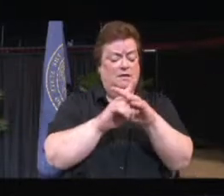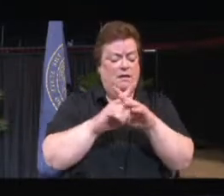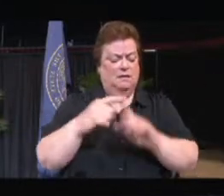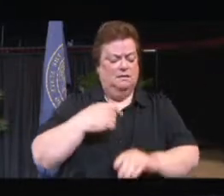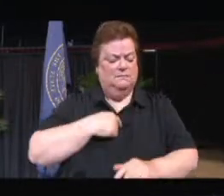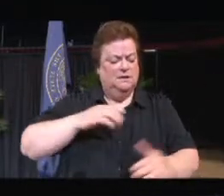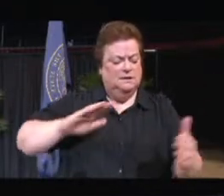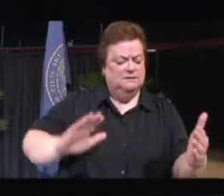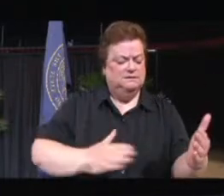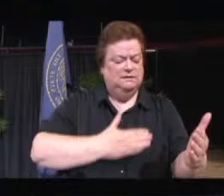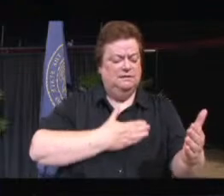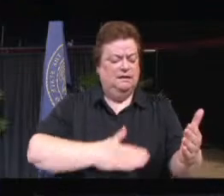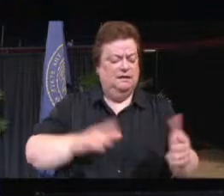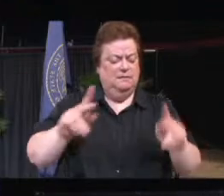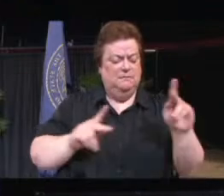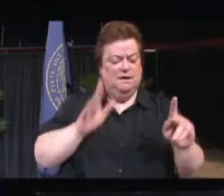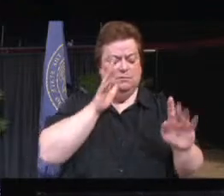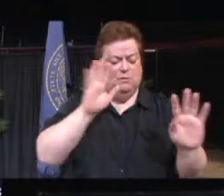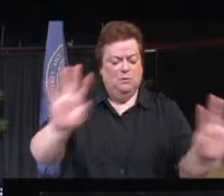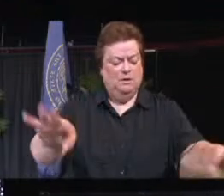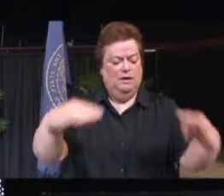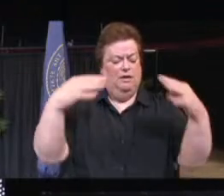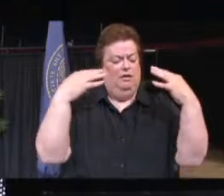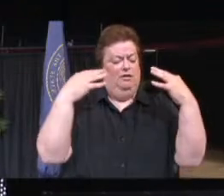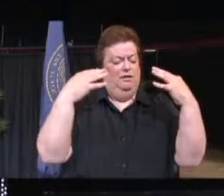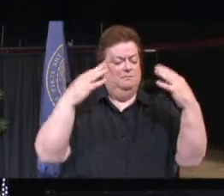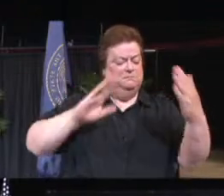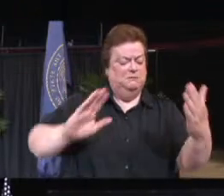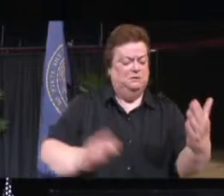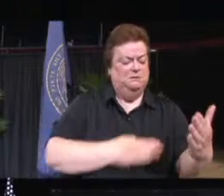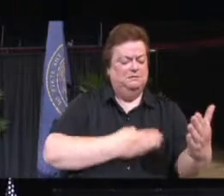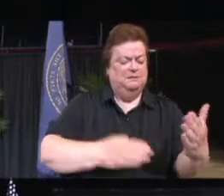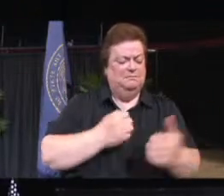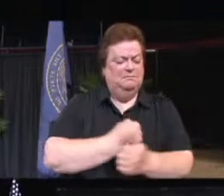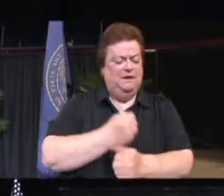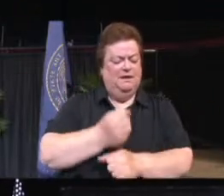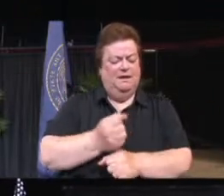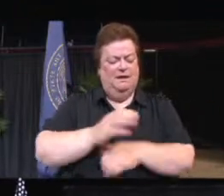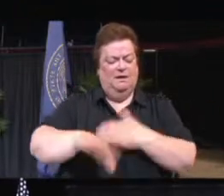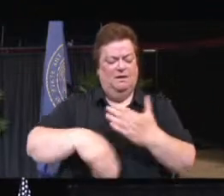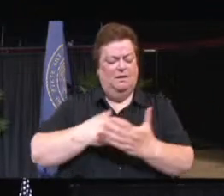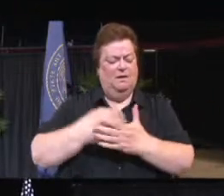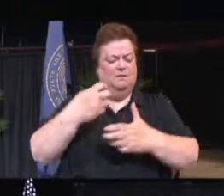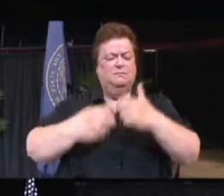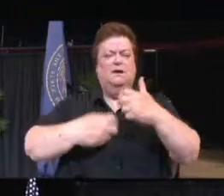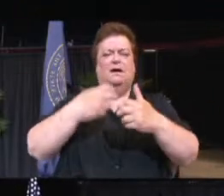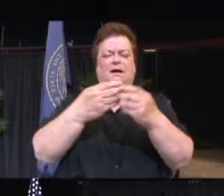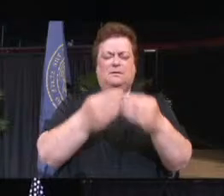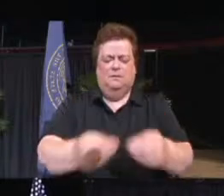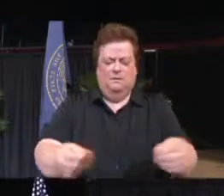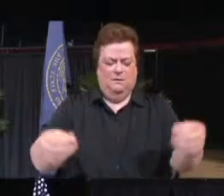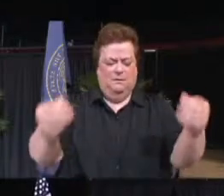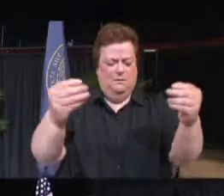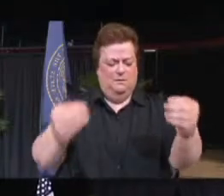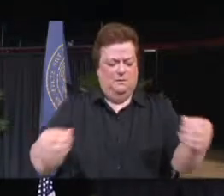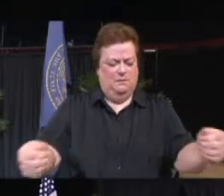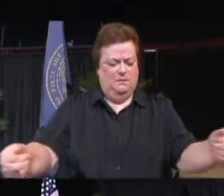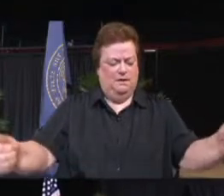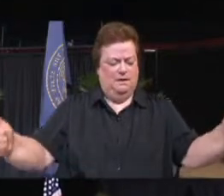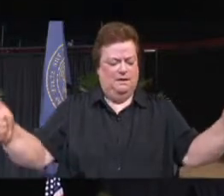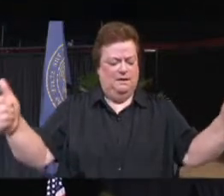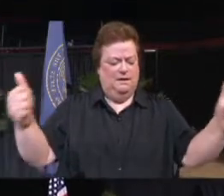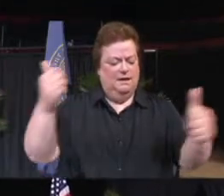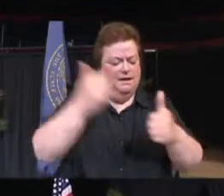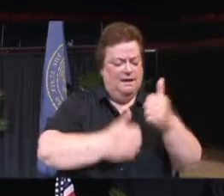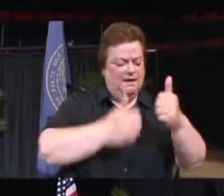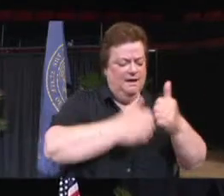Started singing just to get some attention, a melody to cut through the addiction. And